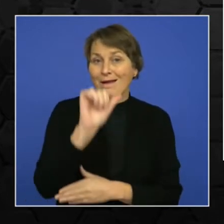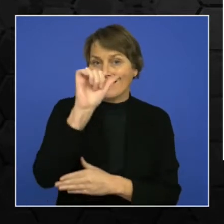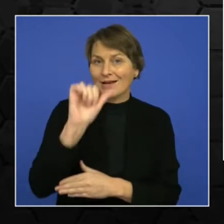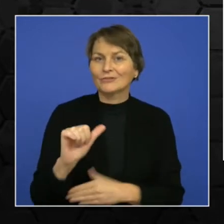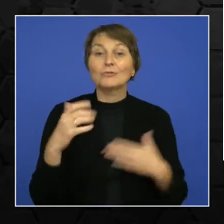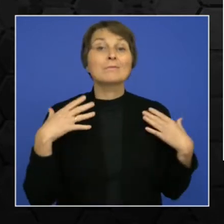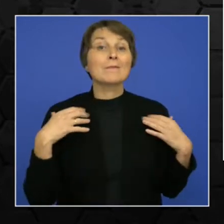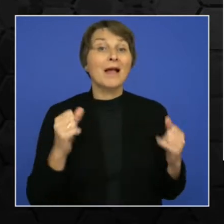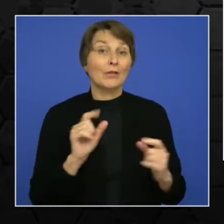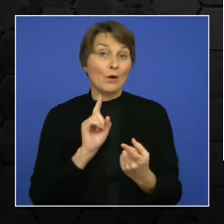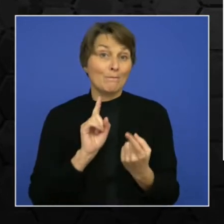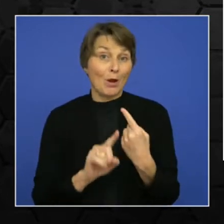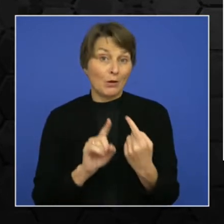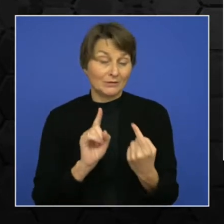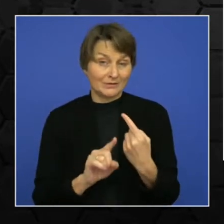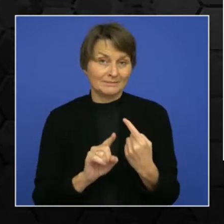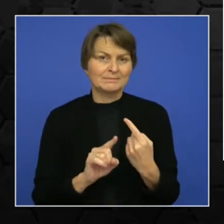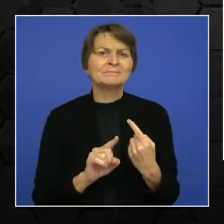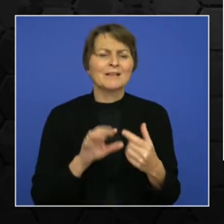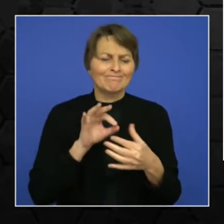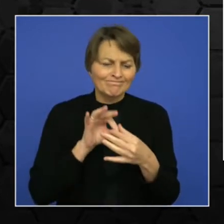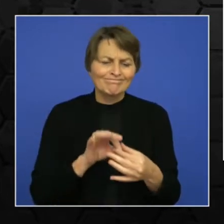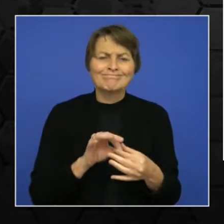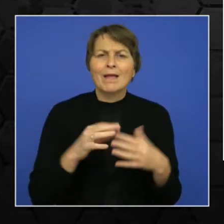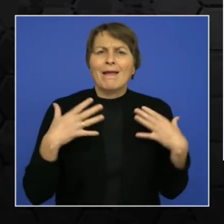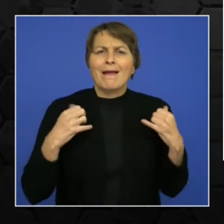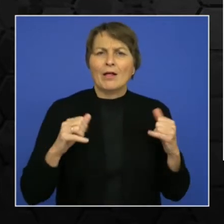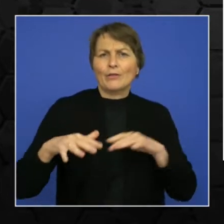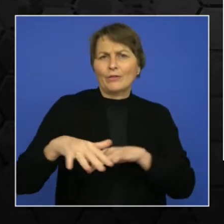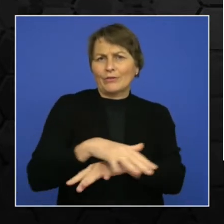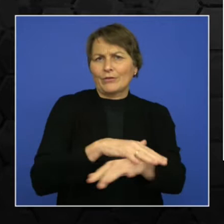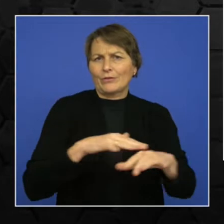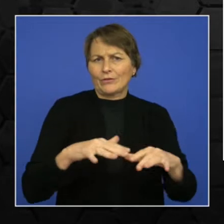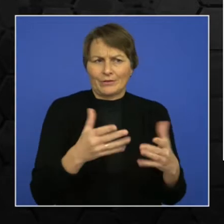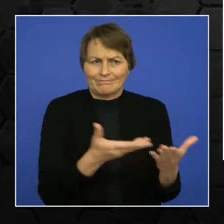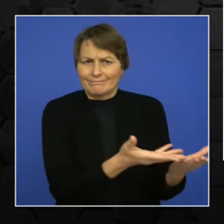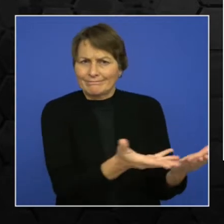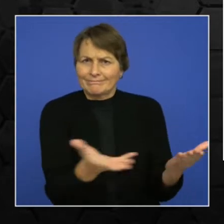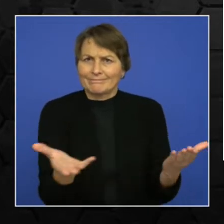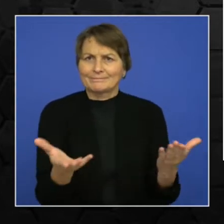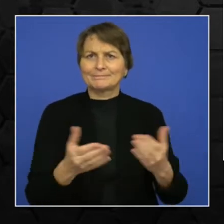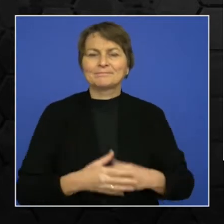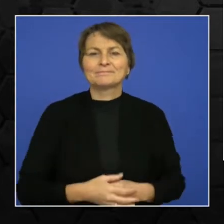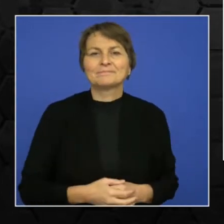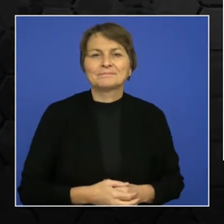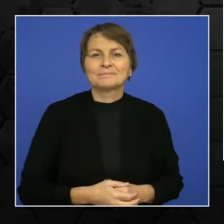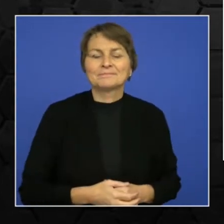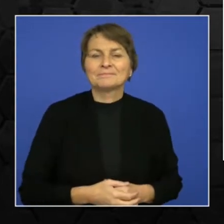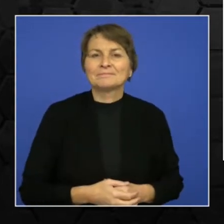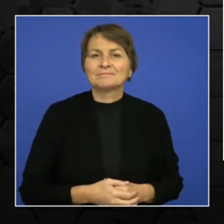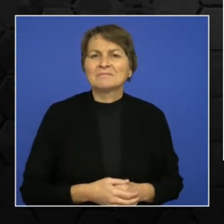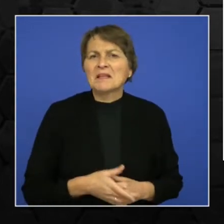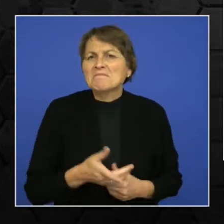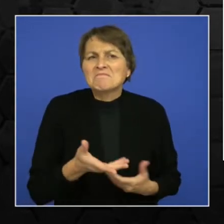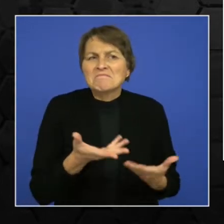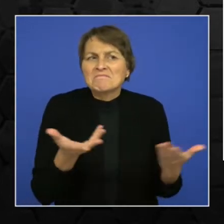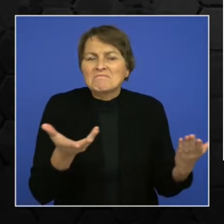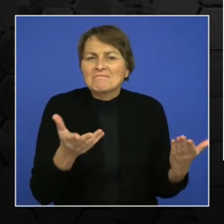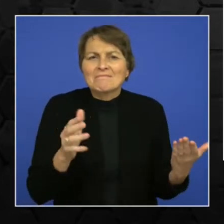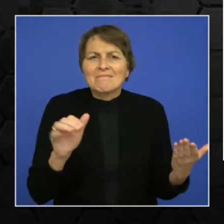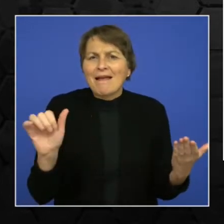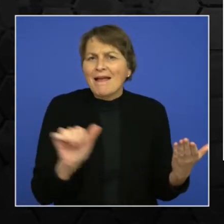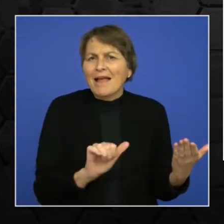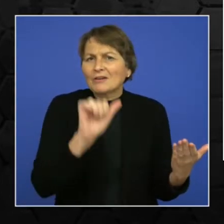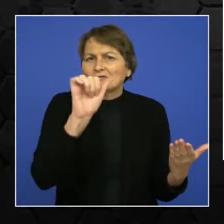healthcare domain. So Azure Health Bot service is nothing but it's like any other bot service that